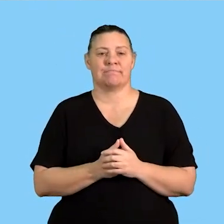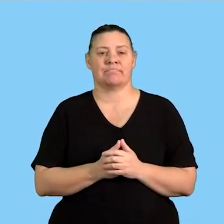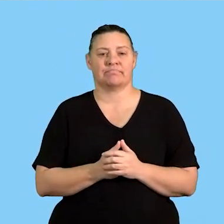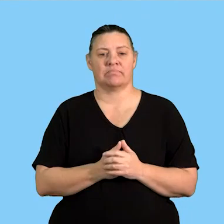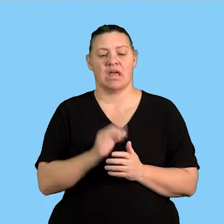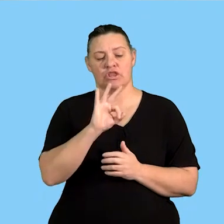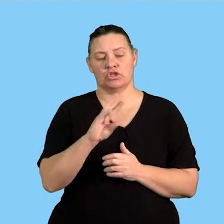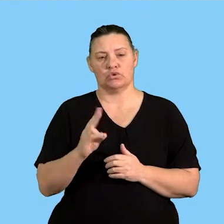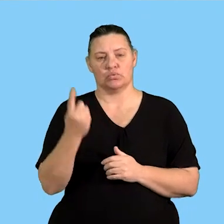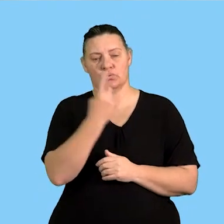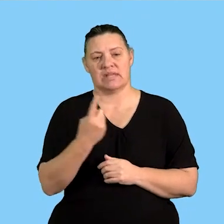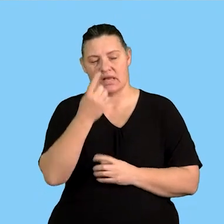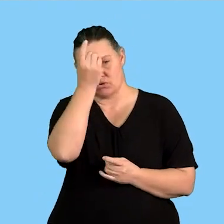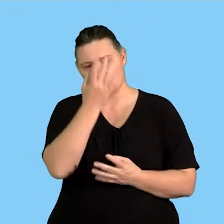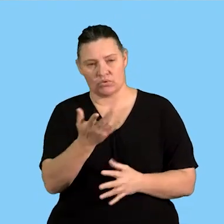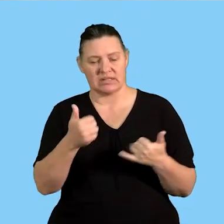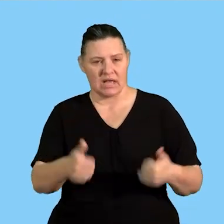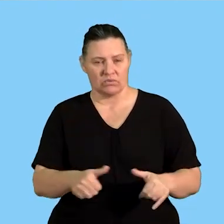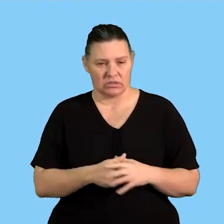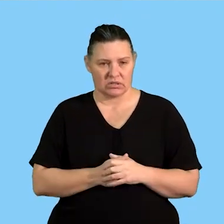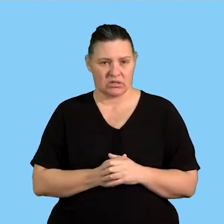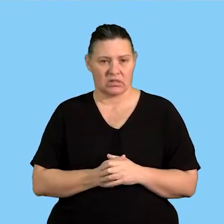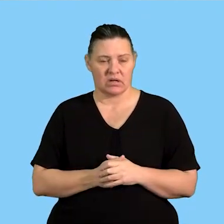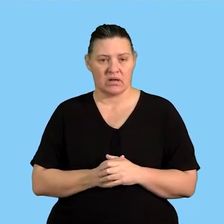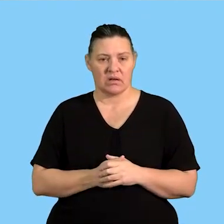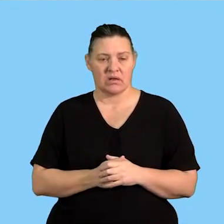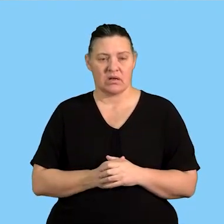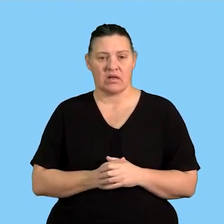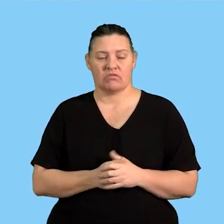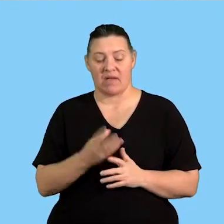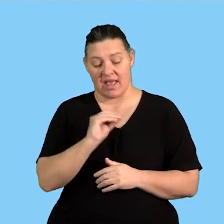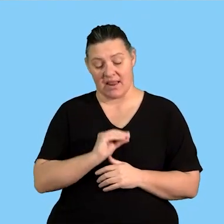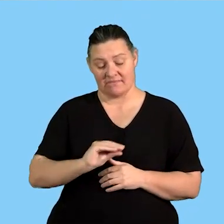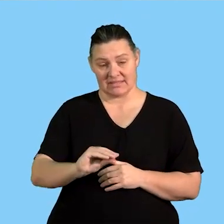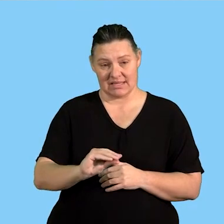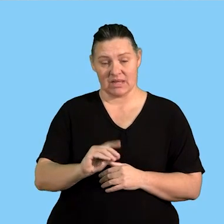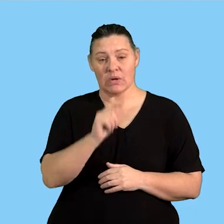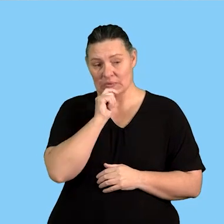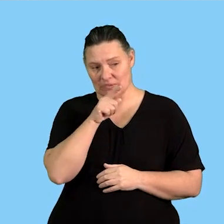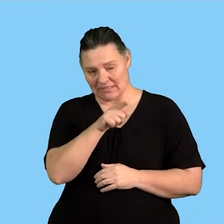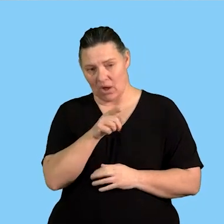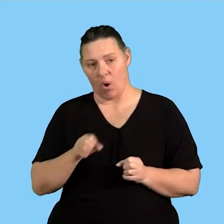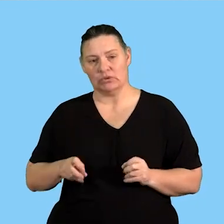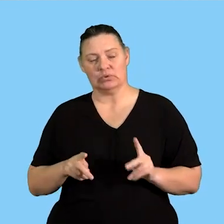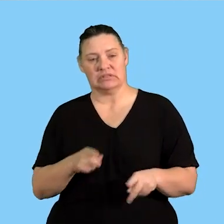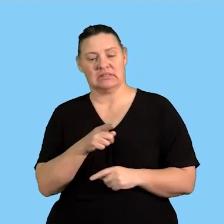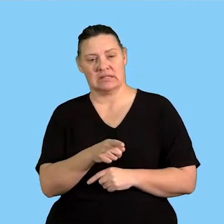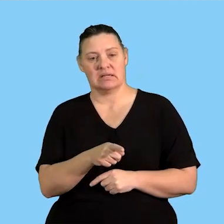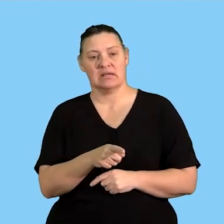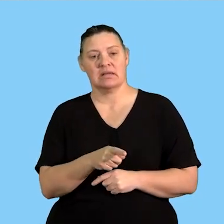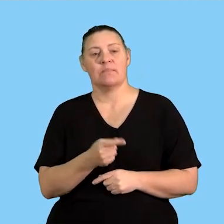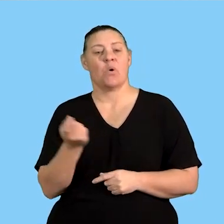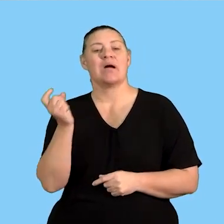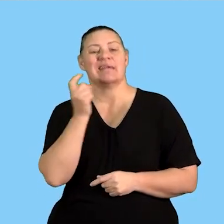days notice account, you know that if you have invested using that investment opportunity, it becomes easy